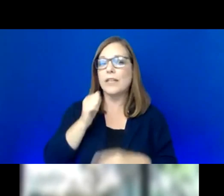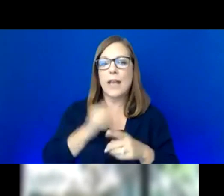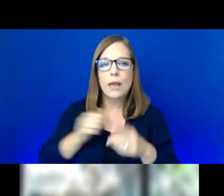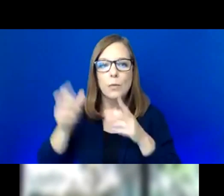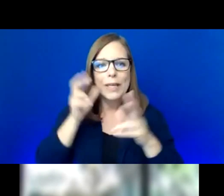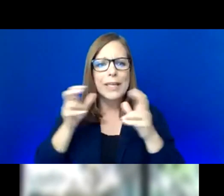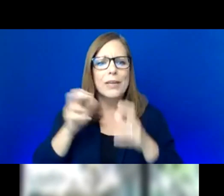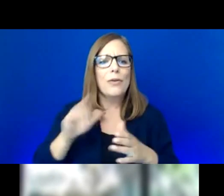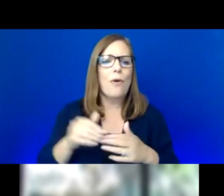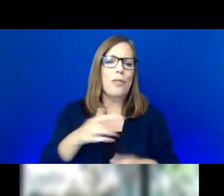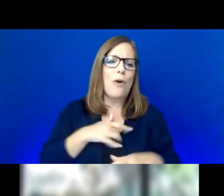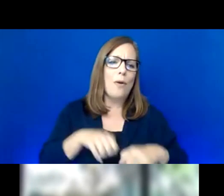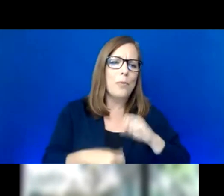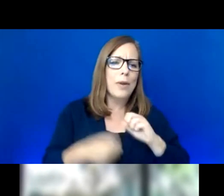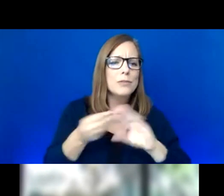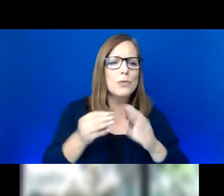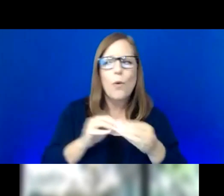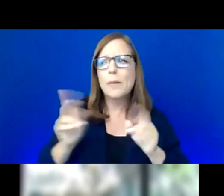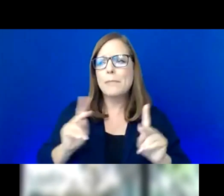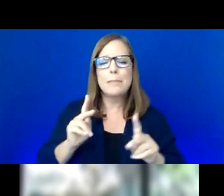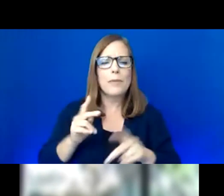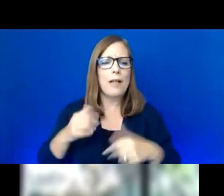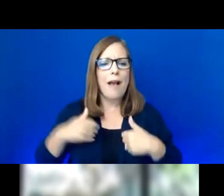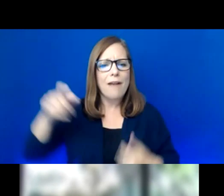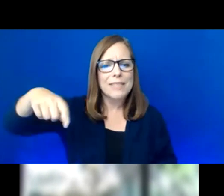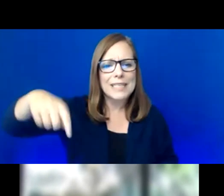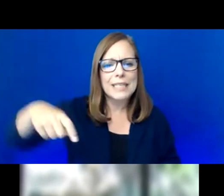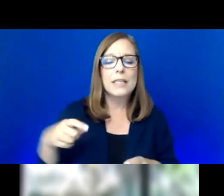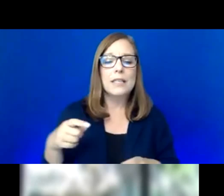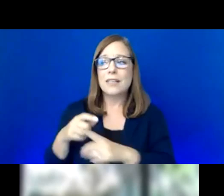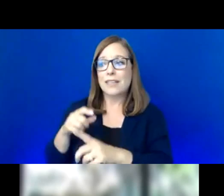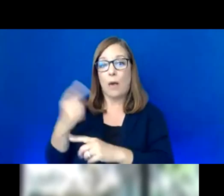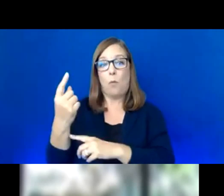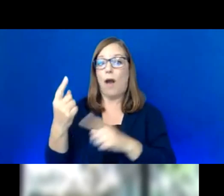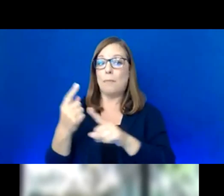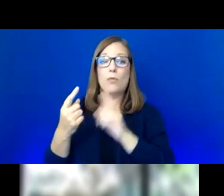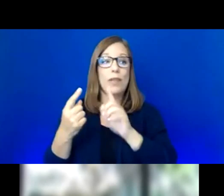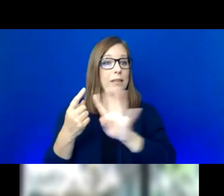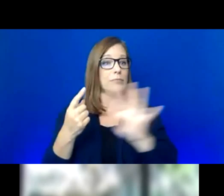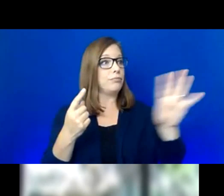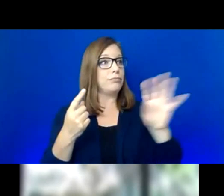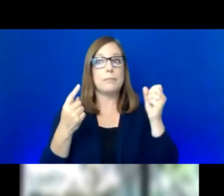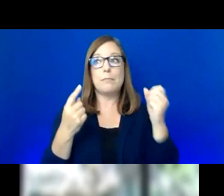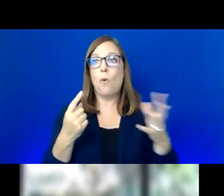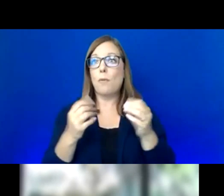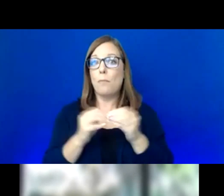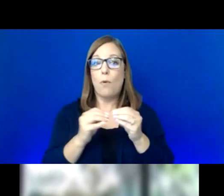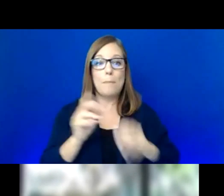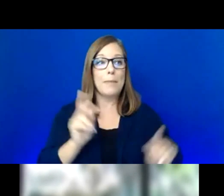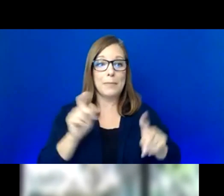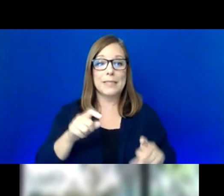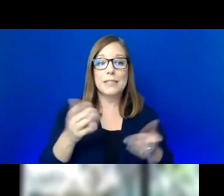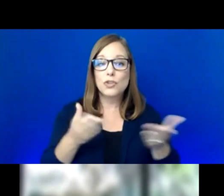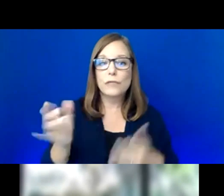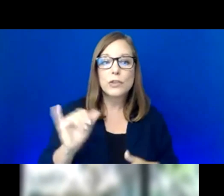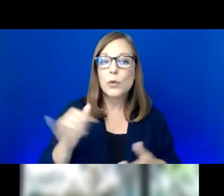need, in the back of our minds, we know that the actual need is much greater, and that if everybody showed up at once who needed the